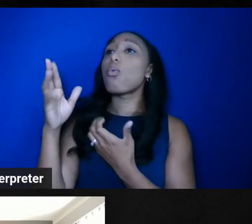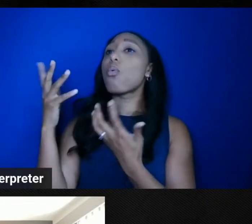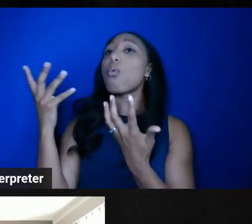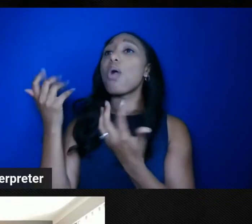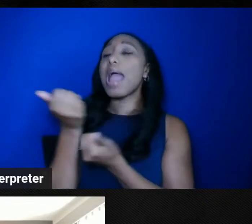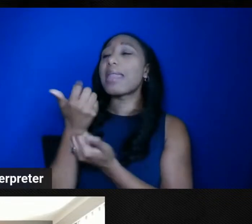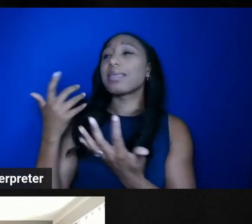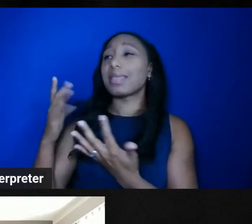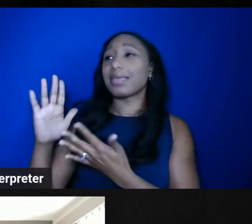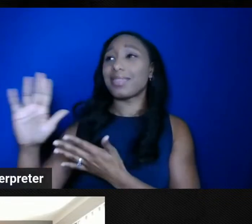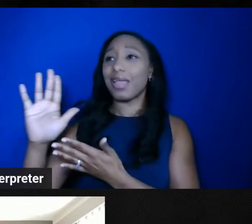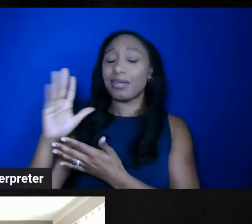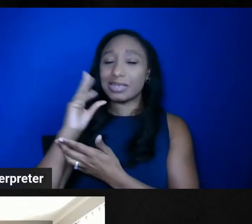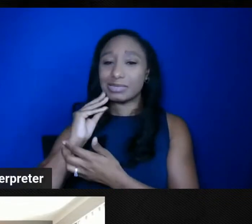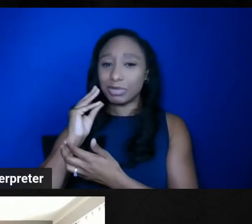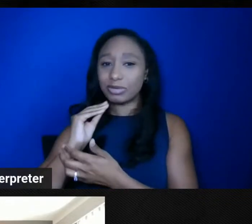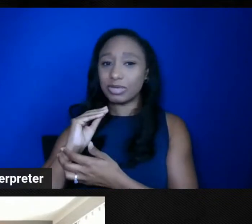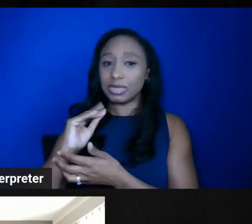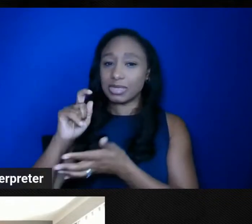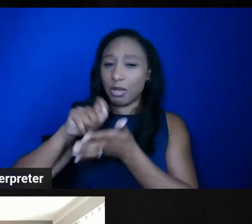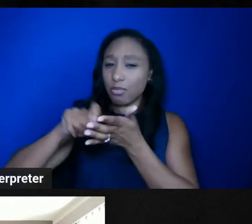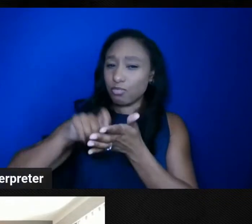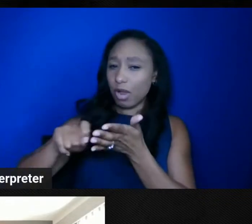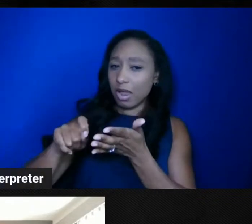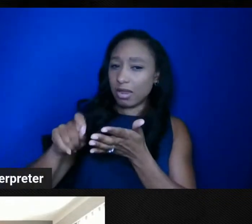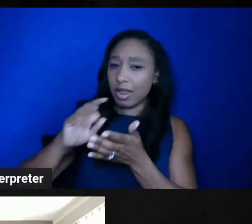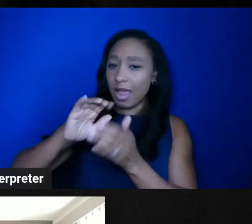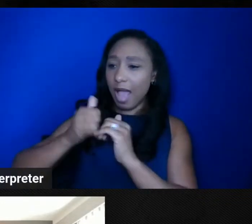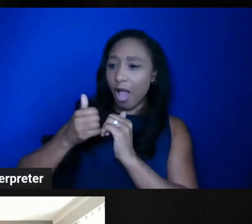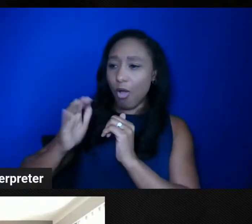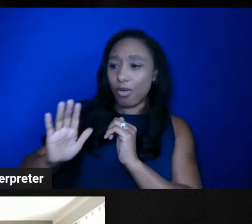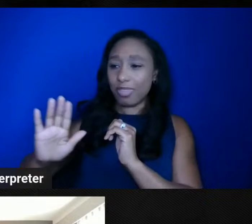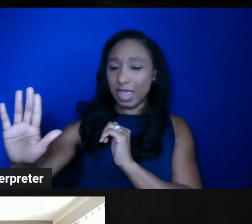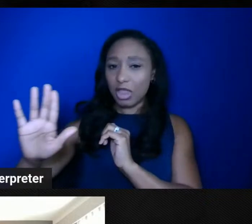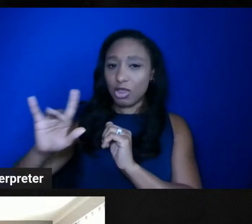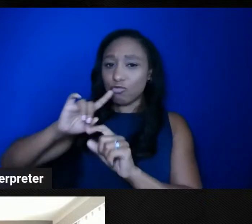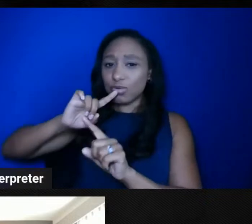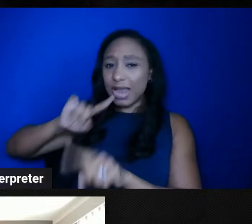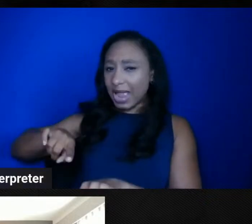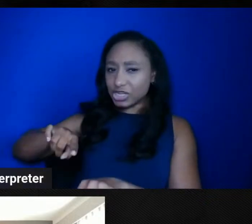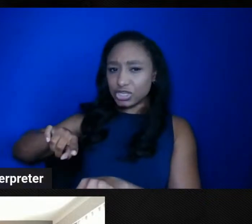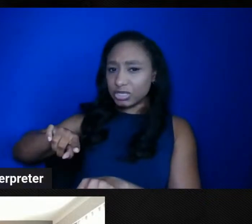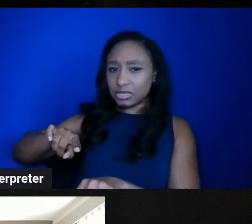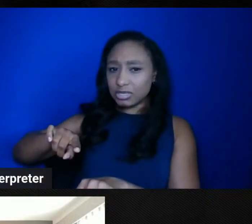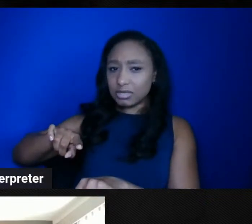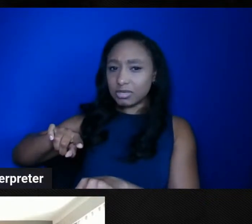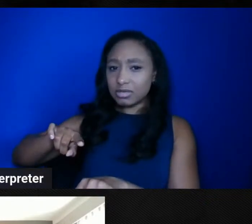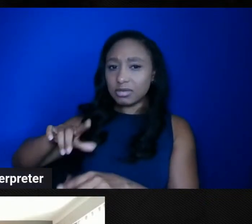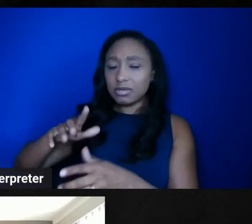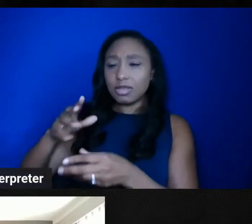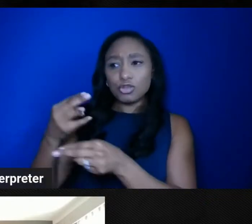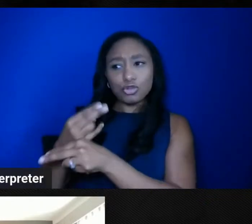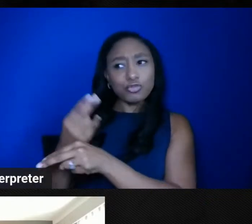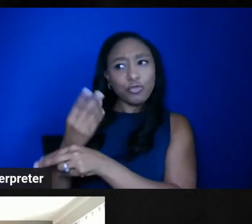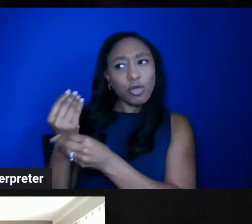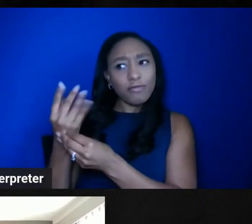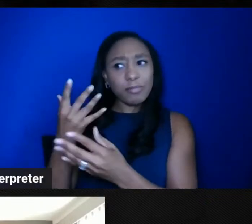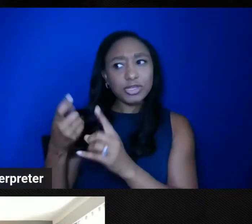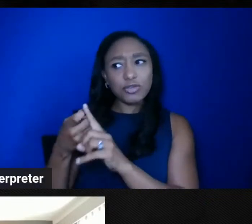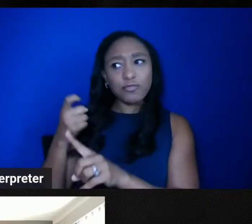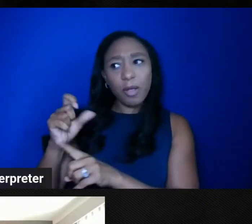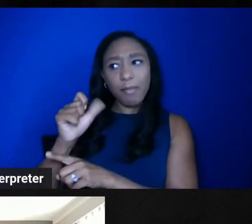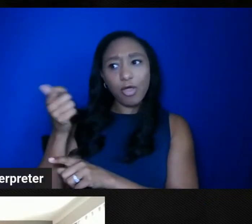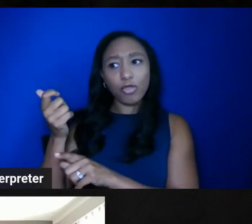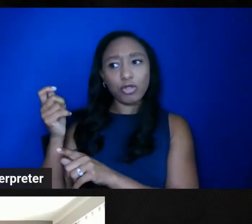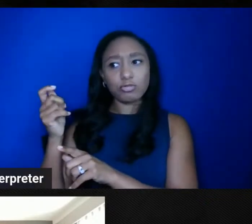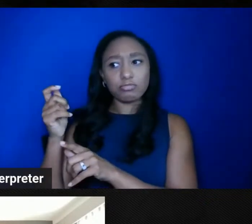transporting were reacting to their alienation. Those were useful. But I also turned,